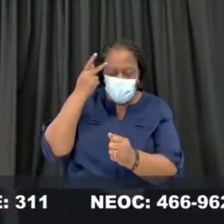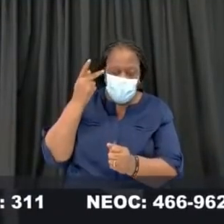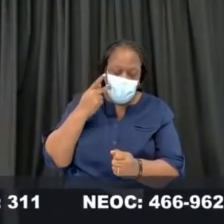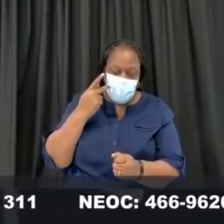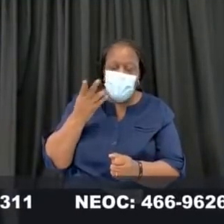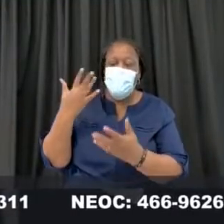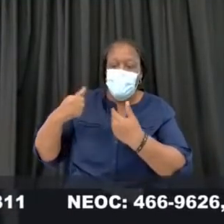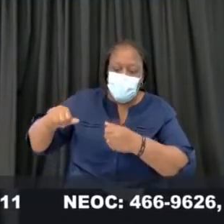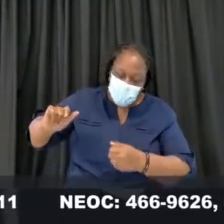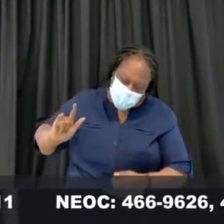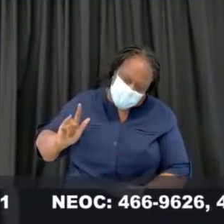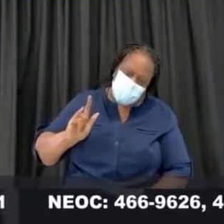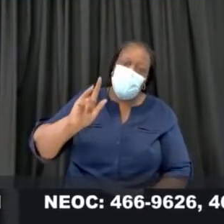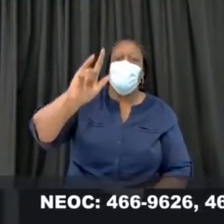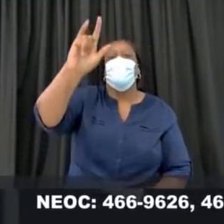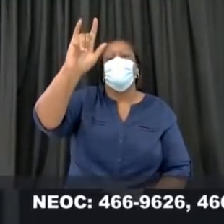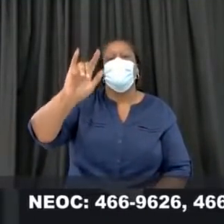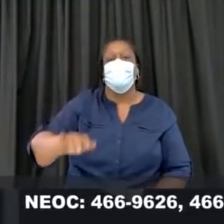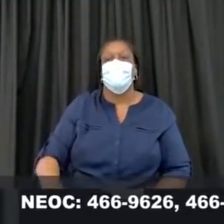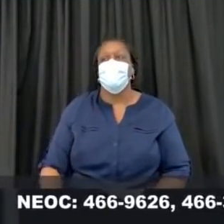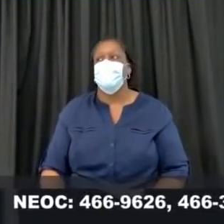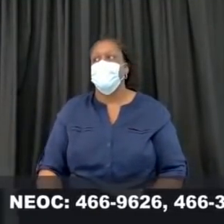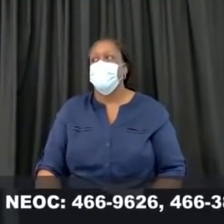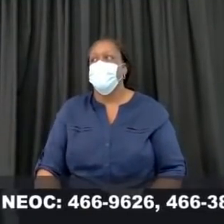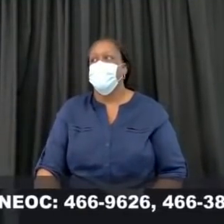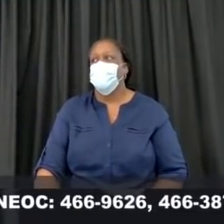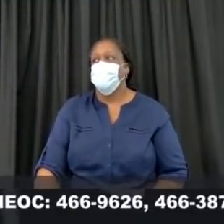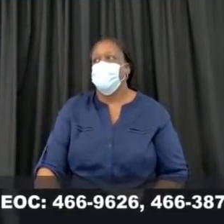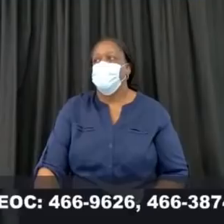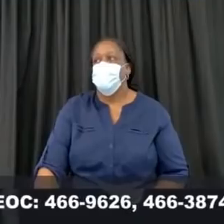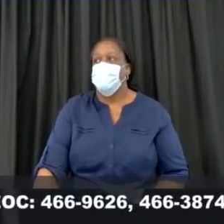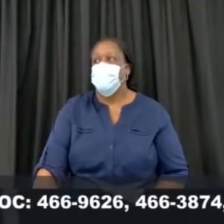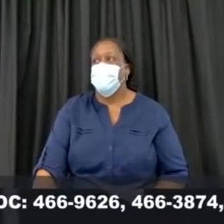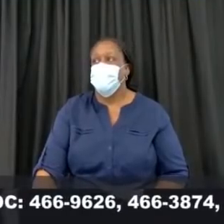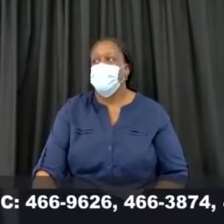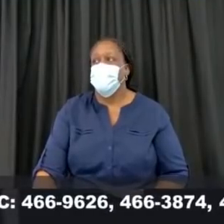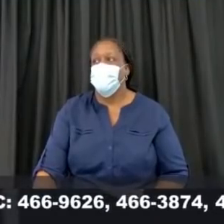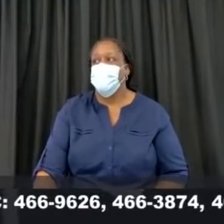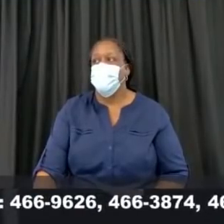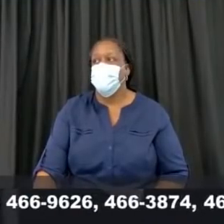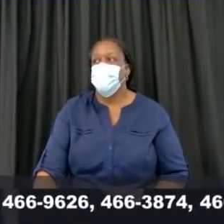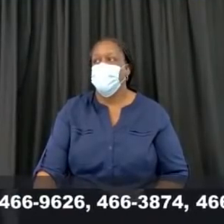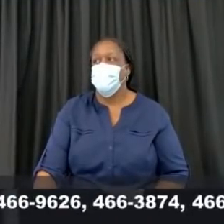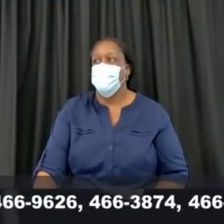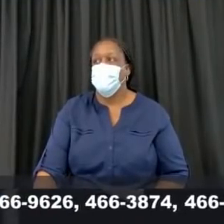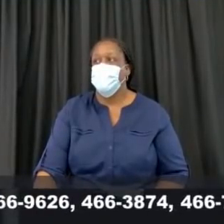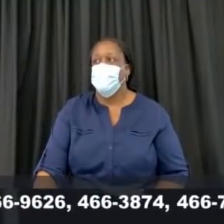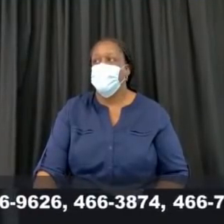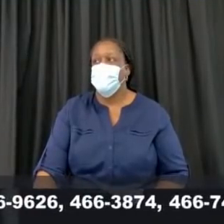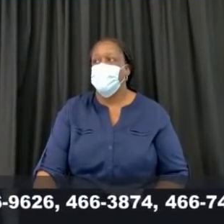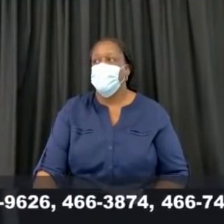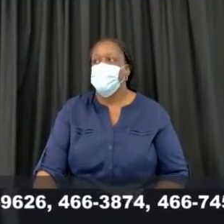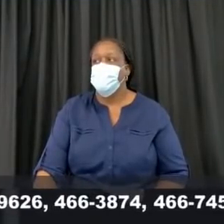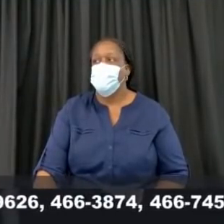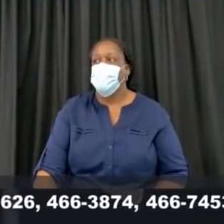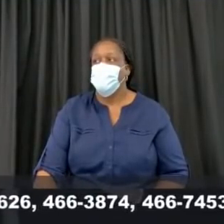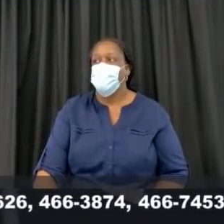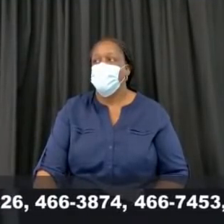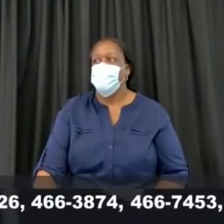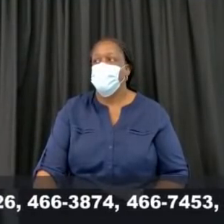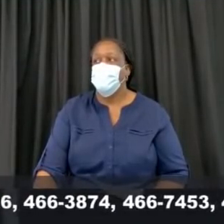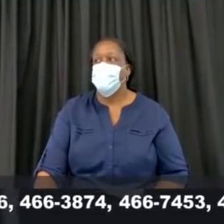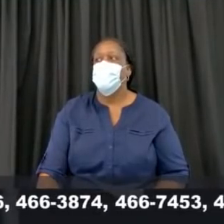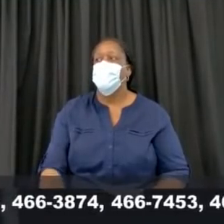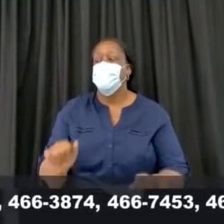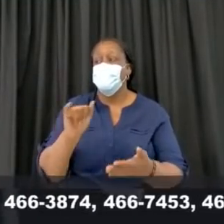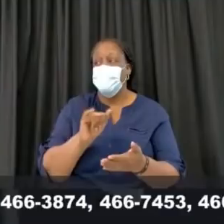person may be, within the waiting lounge, and then they will be facilitated to board the aircraft. So